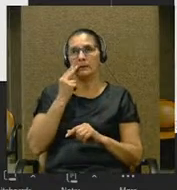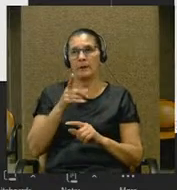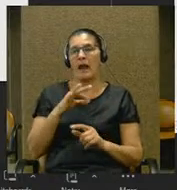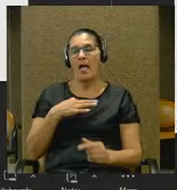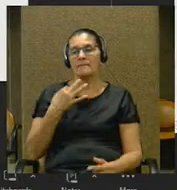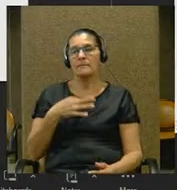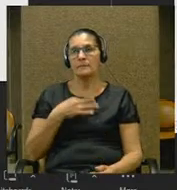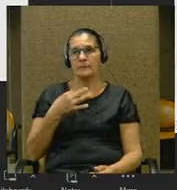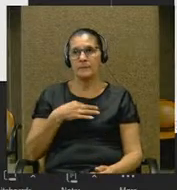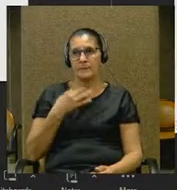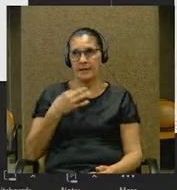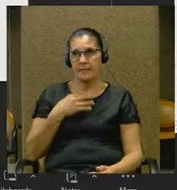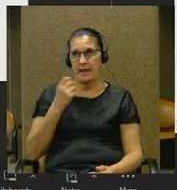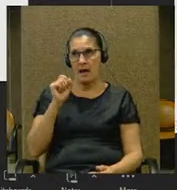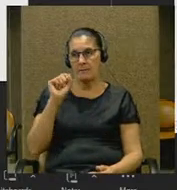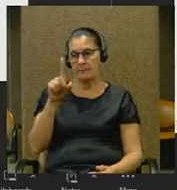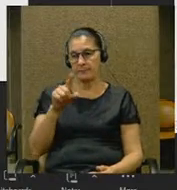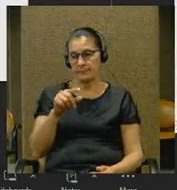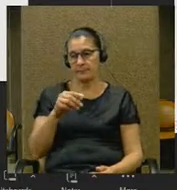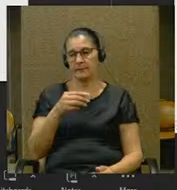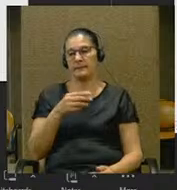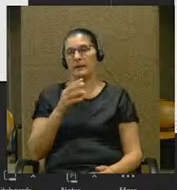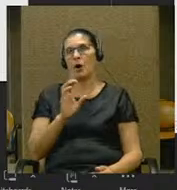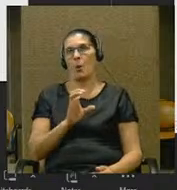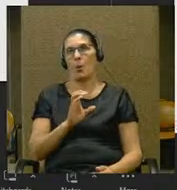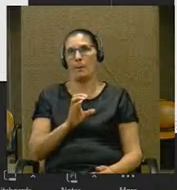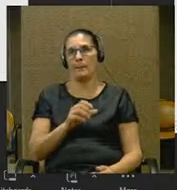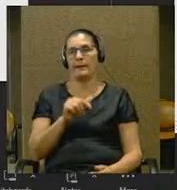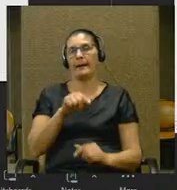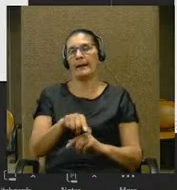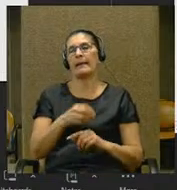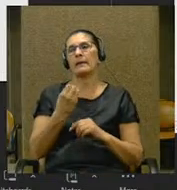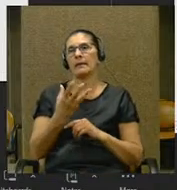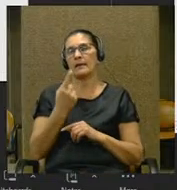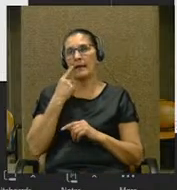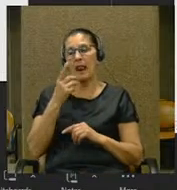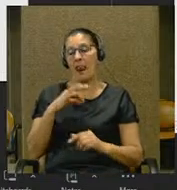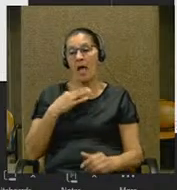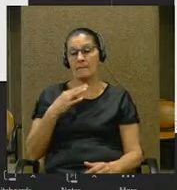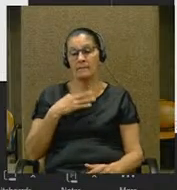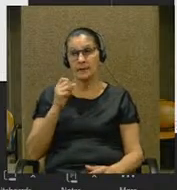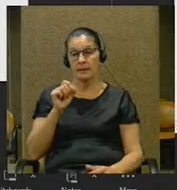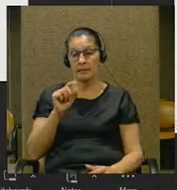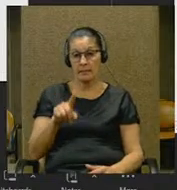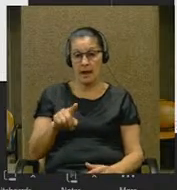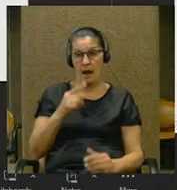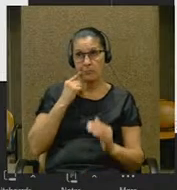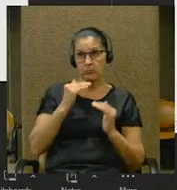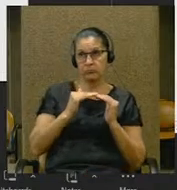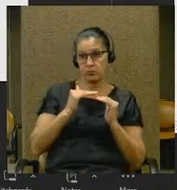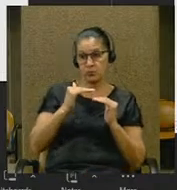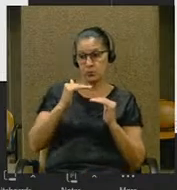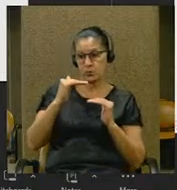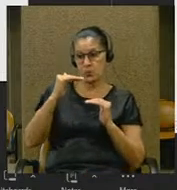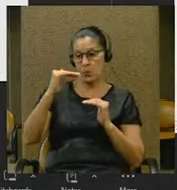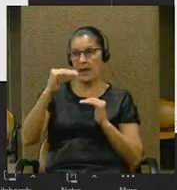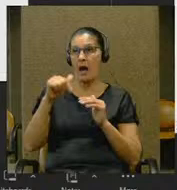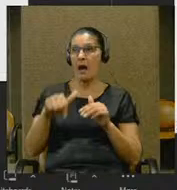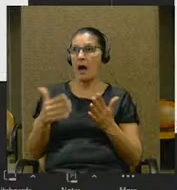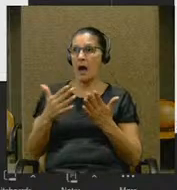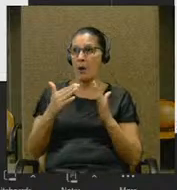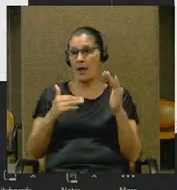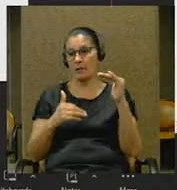Columbians. As you can see, life expectancy, which was going up, has taken a downward turn.